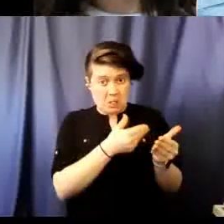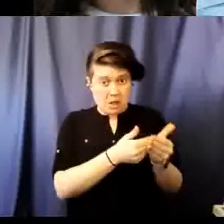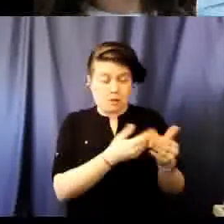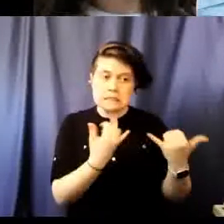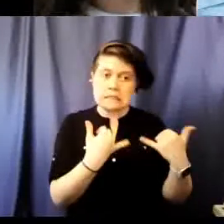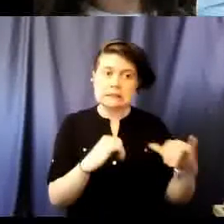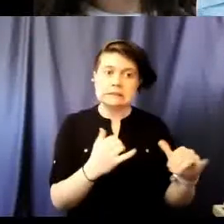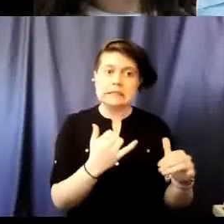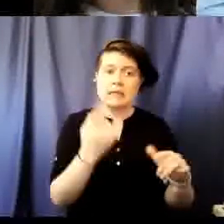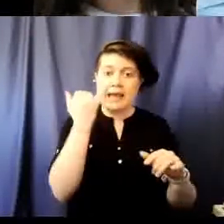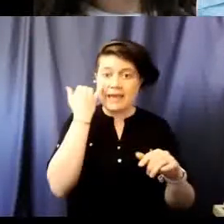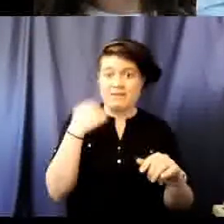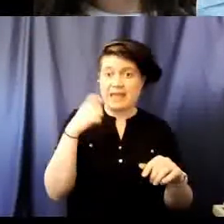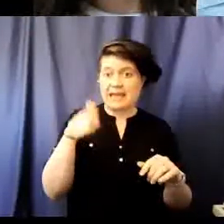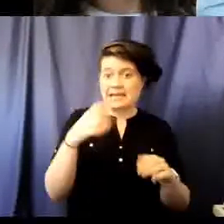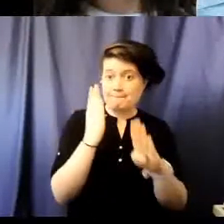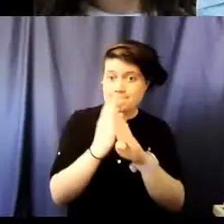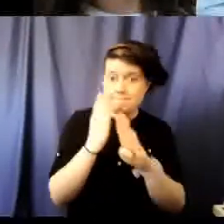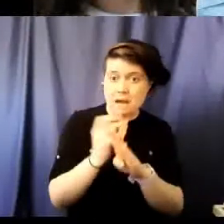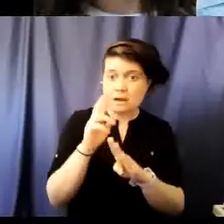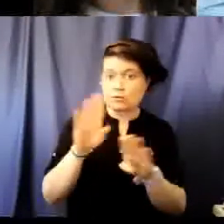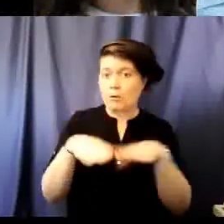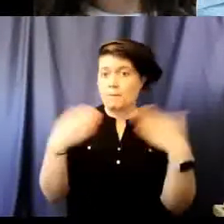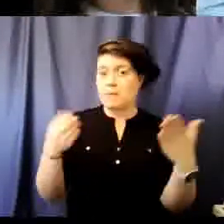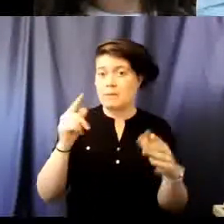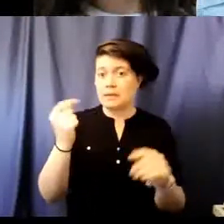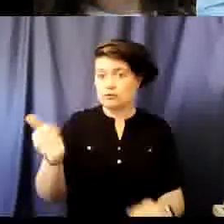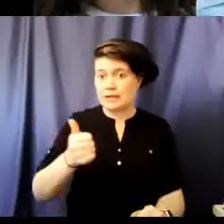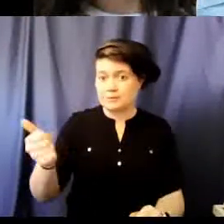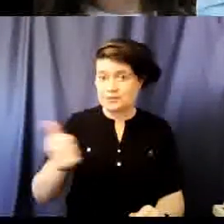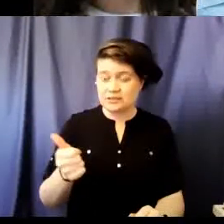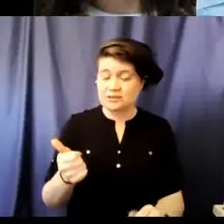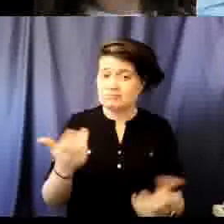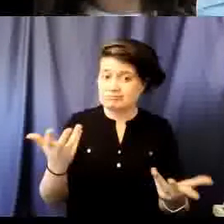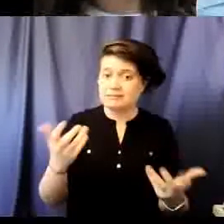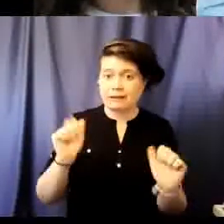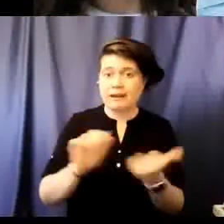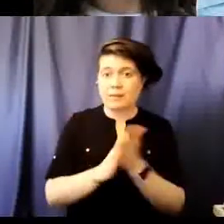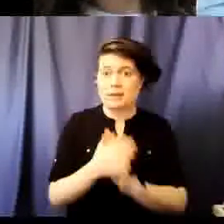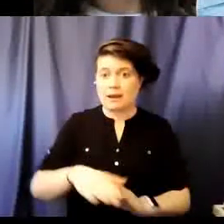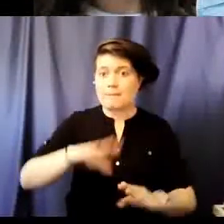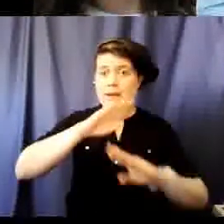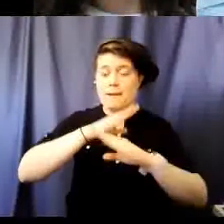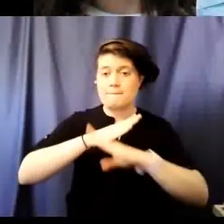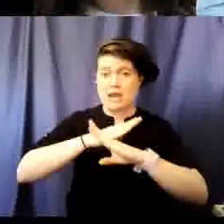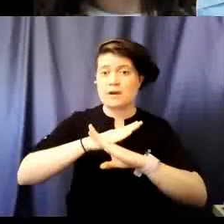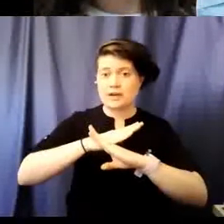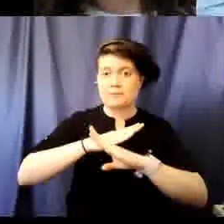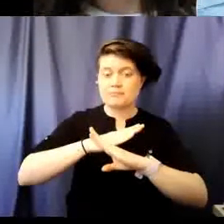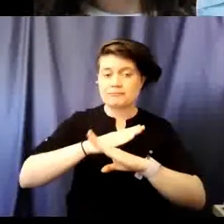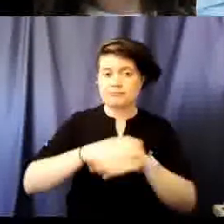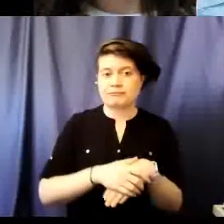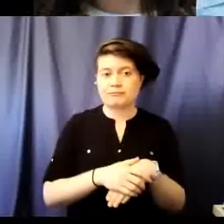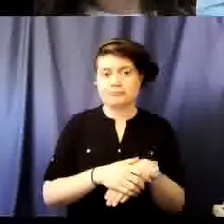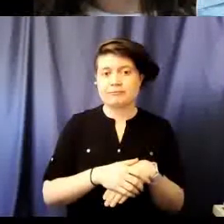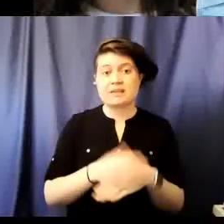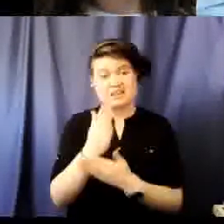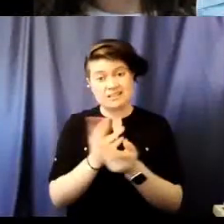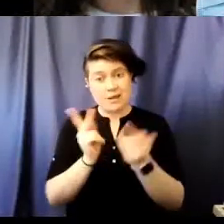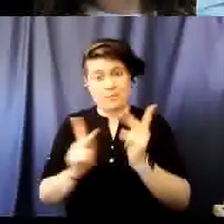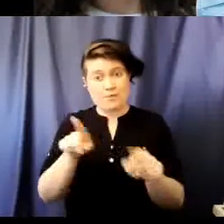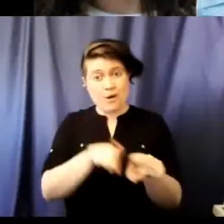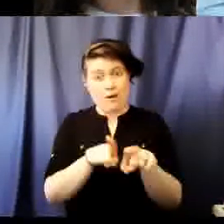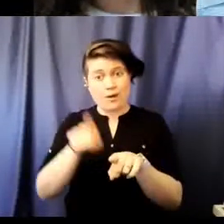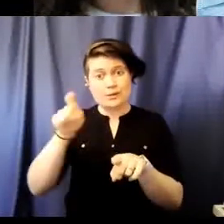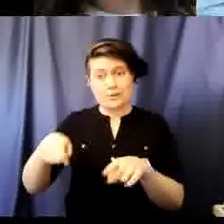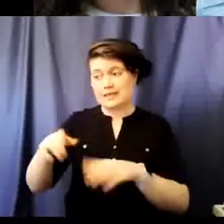on public transportation can also be a barrier. Some of you also named childcare, and we know that can be a